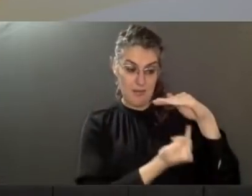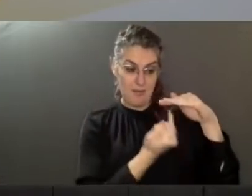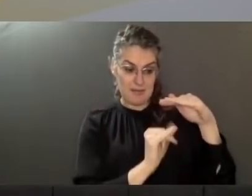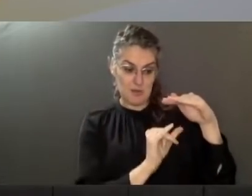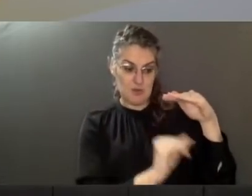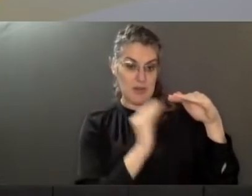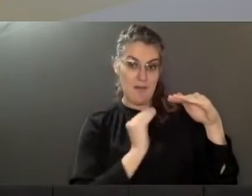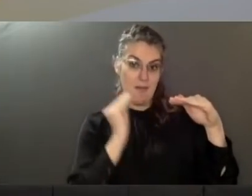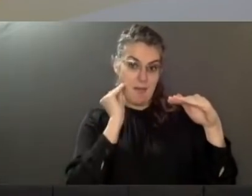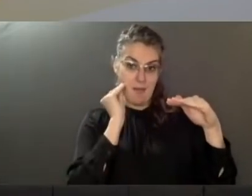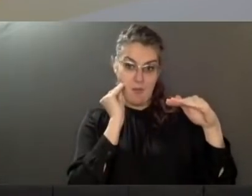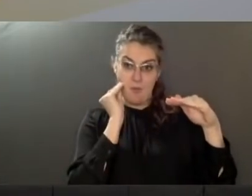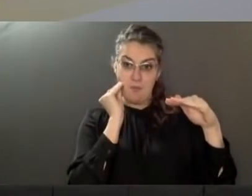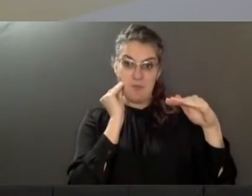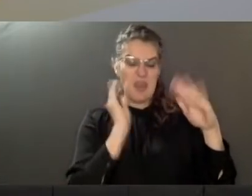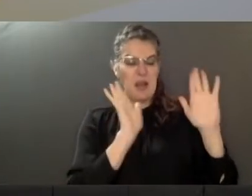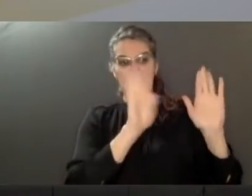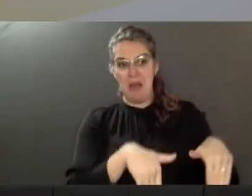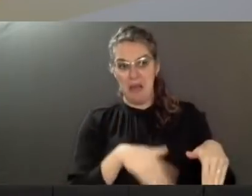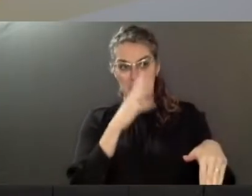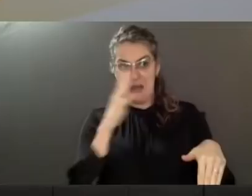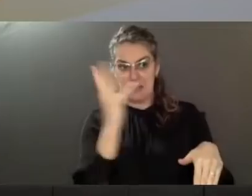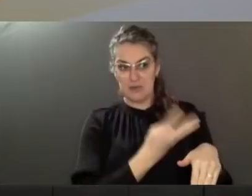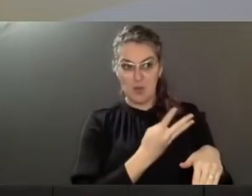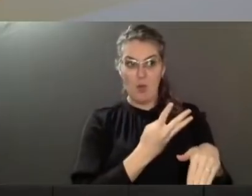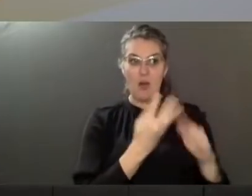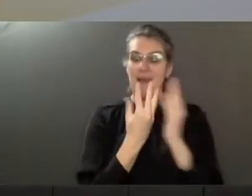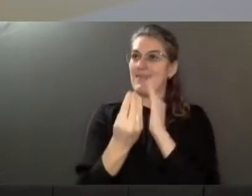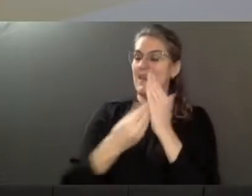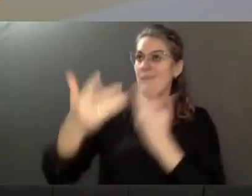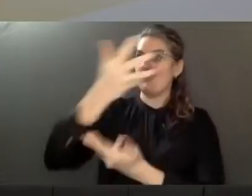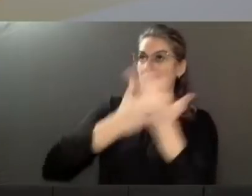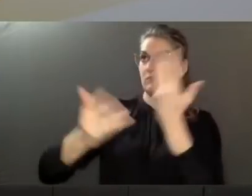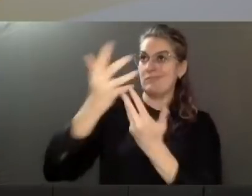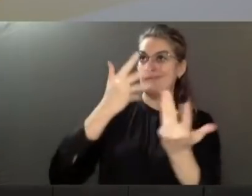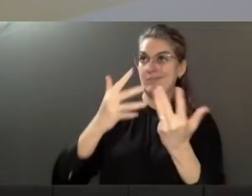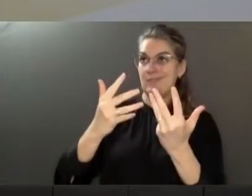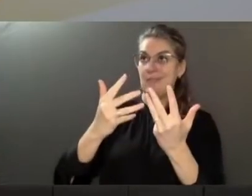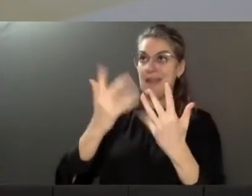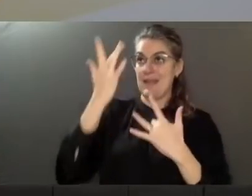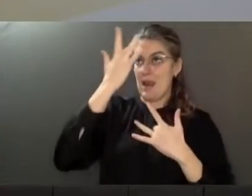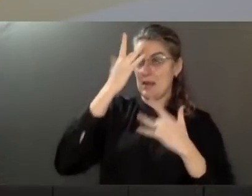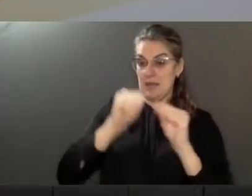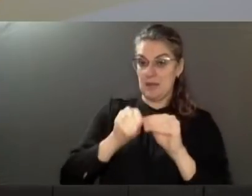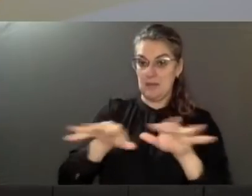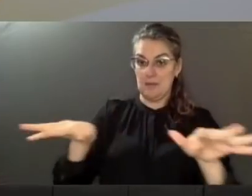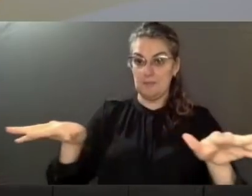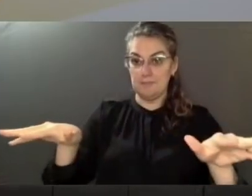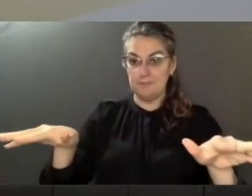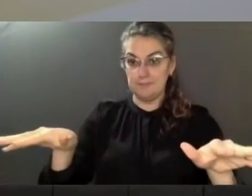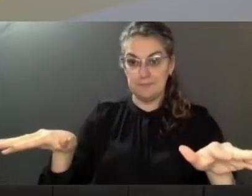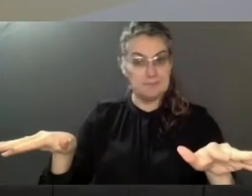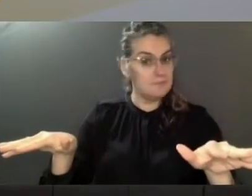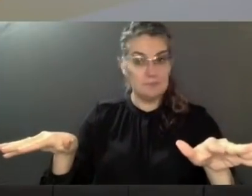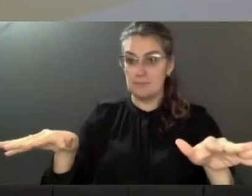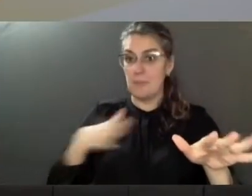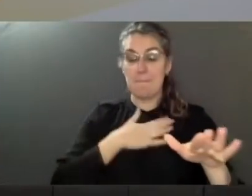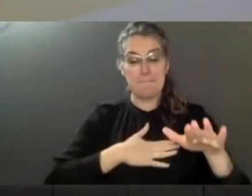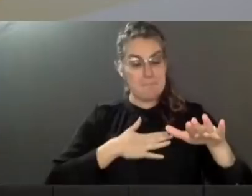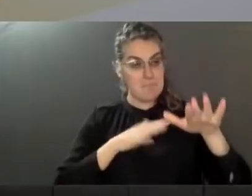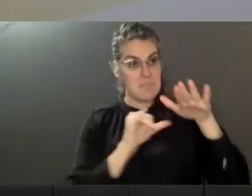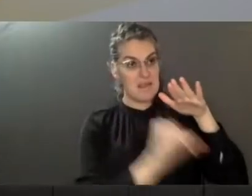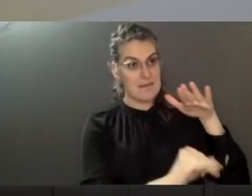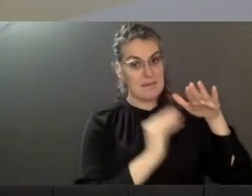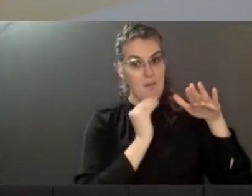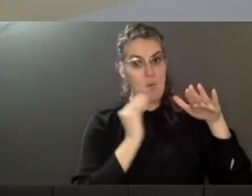risk by not following these rules. When advised to self-isolate or work